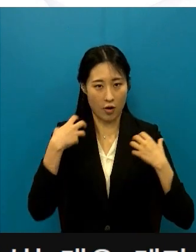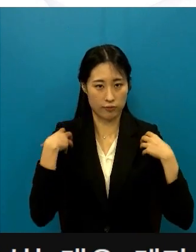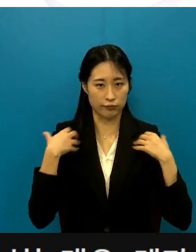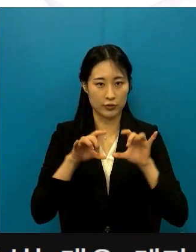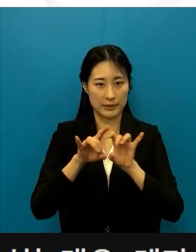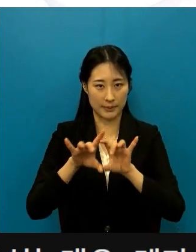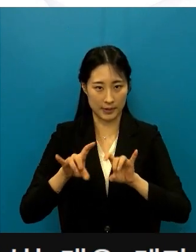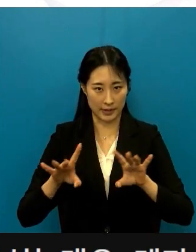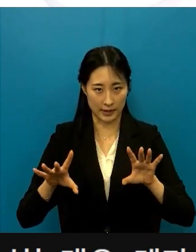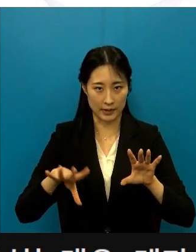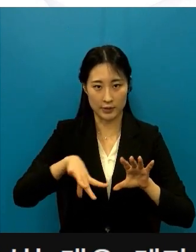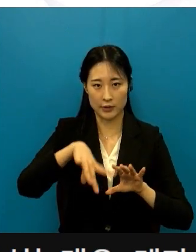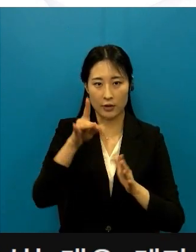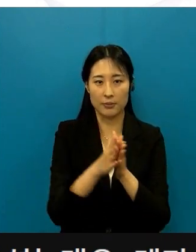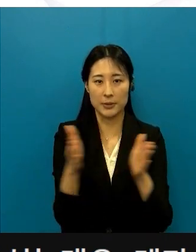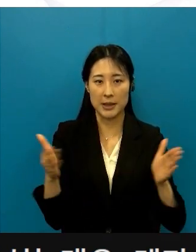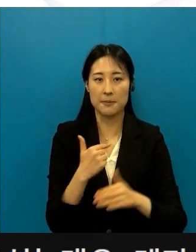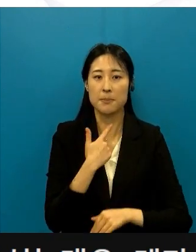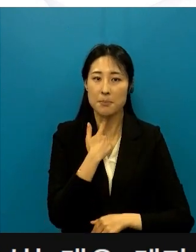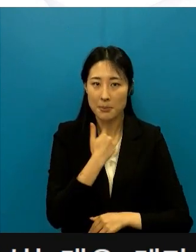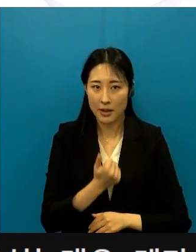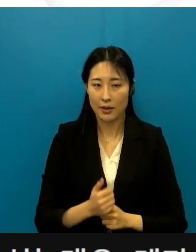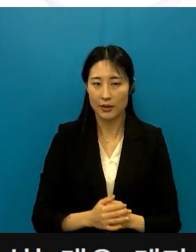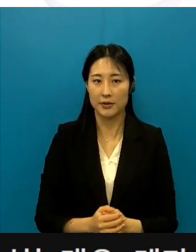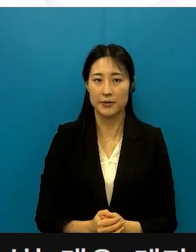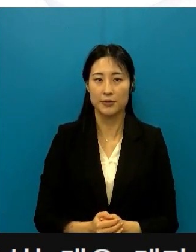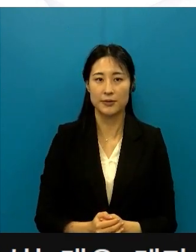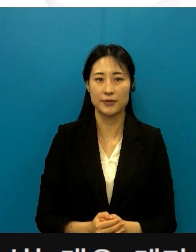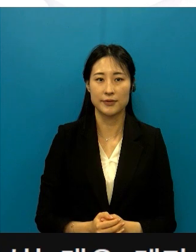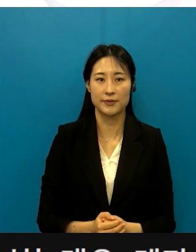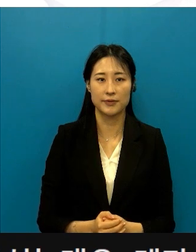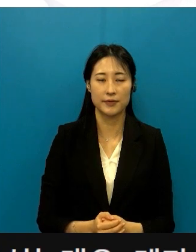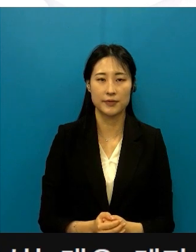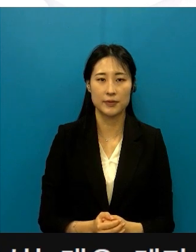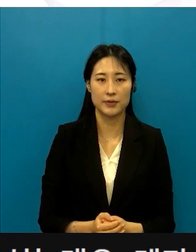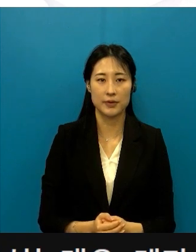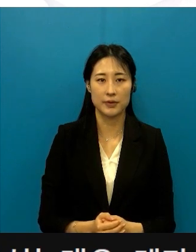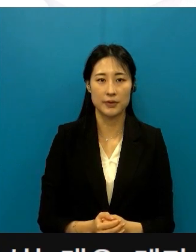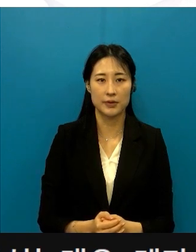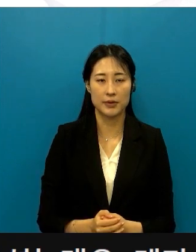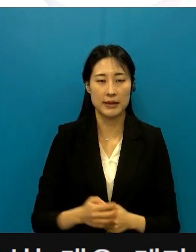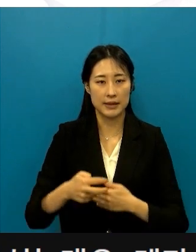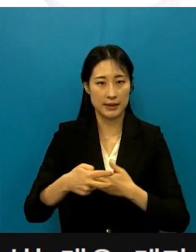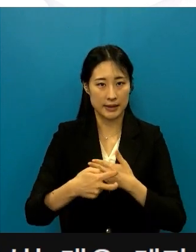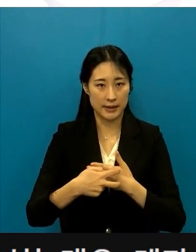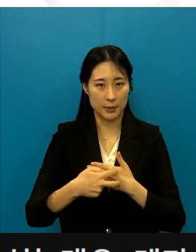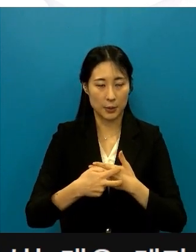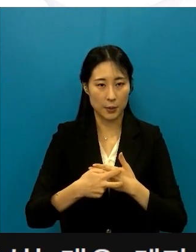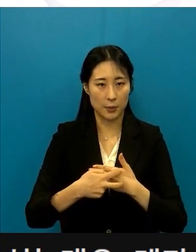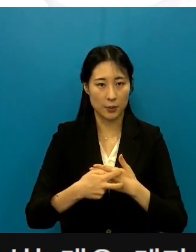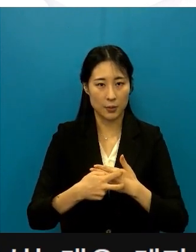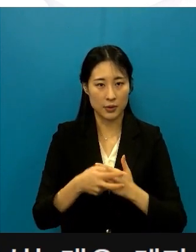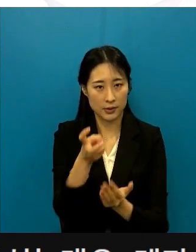came to a European view and European guideline came from the